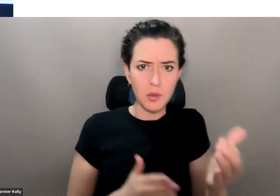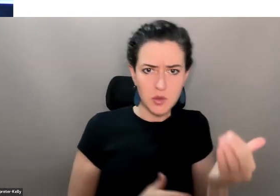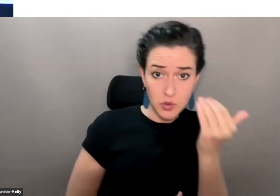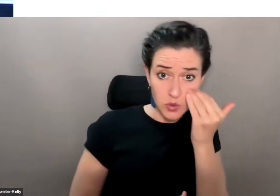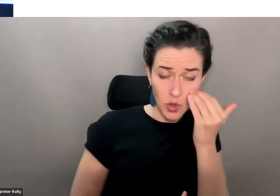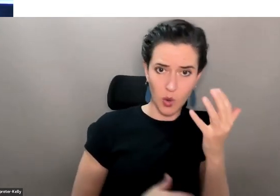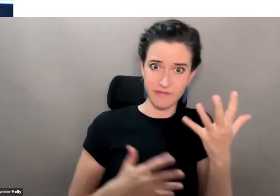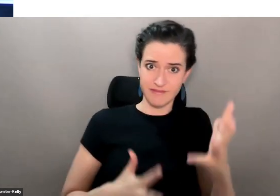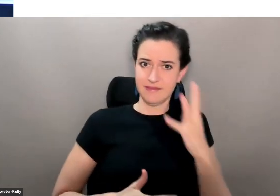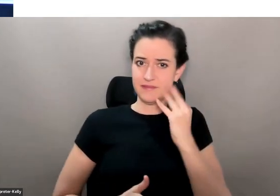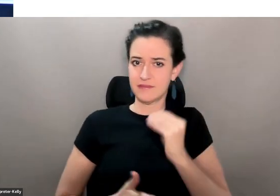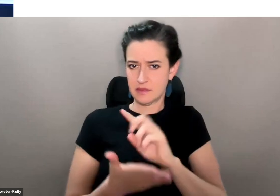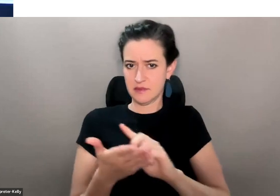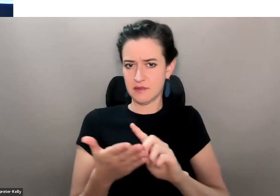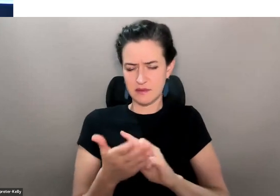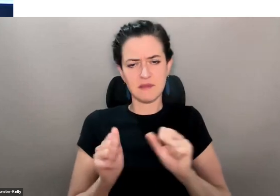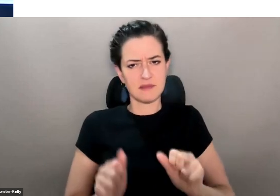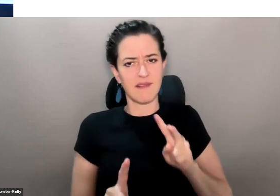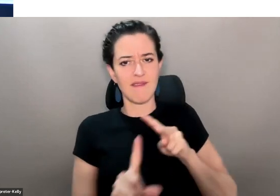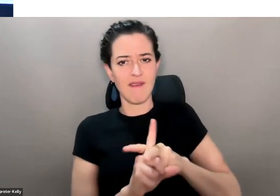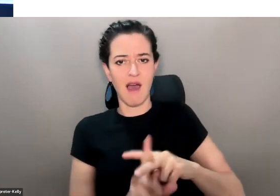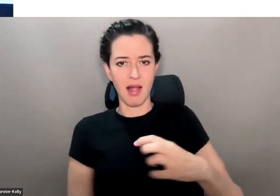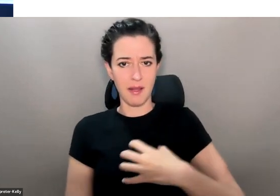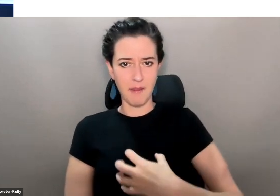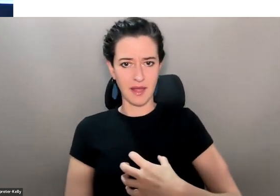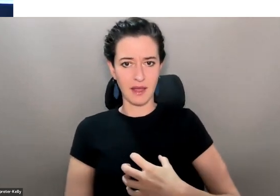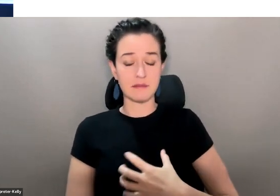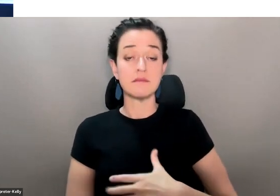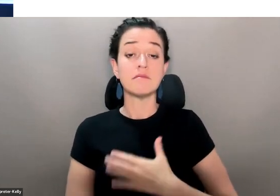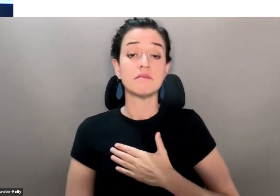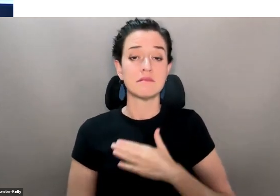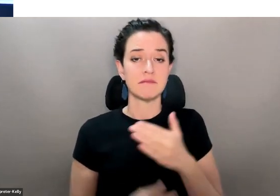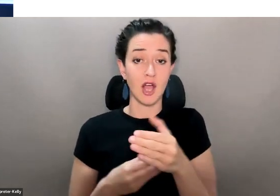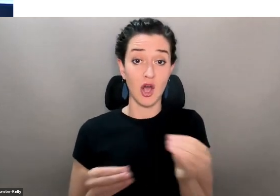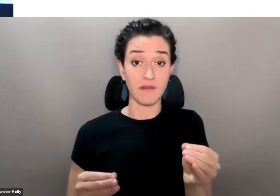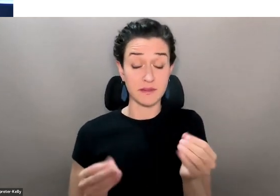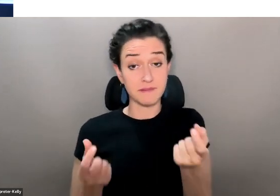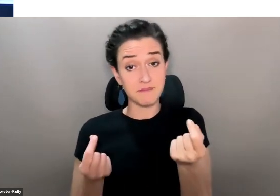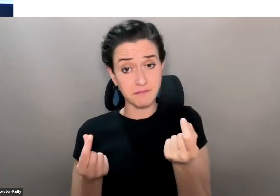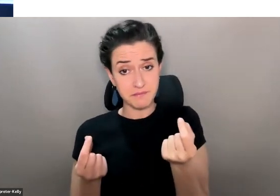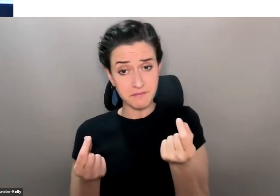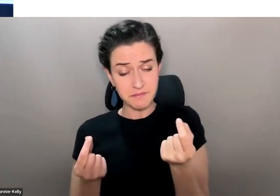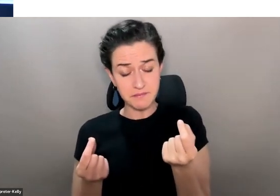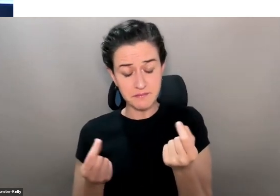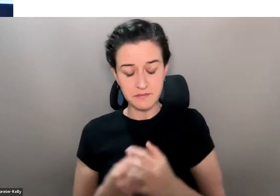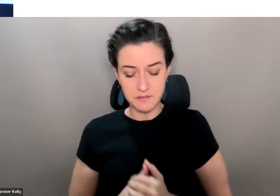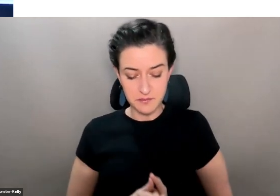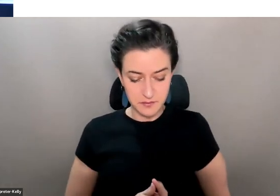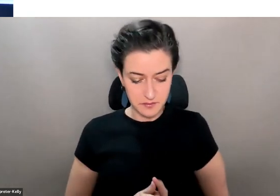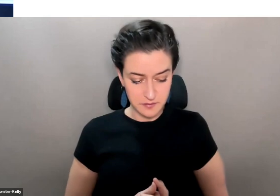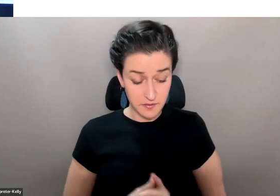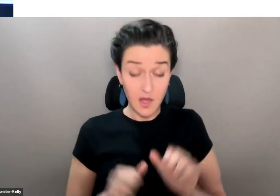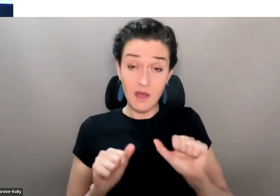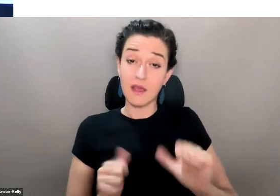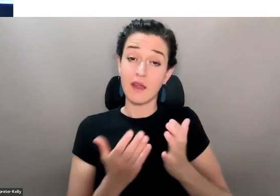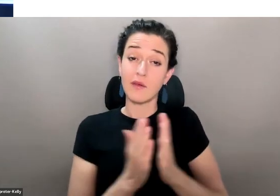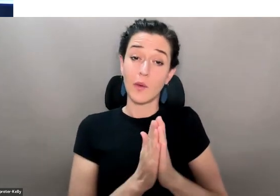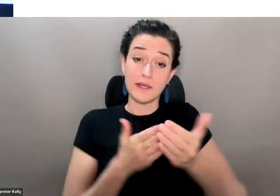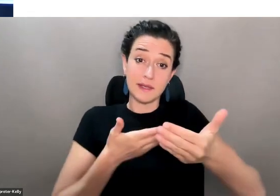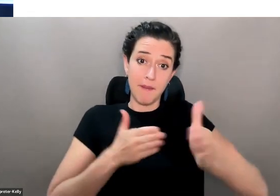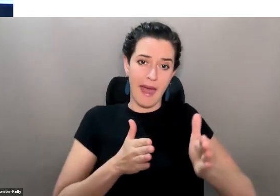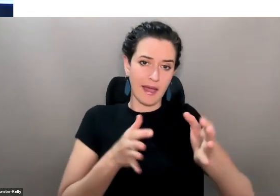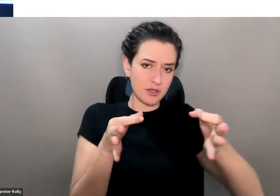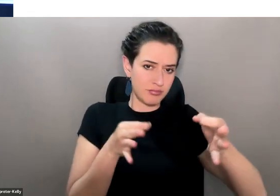file a complaint with my office. To file a complaint or request a complaint package and learn more about the robust protections of